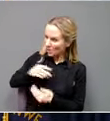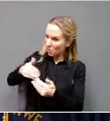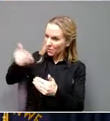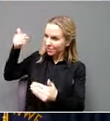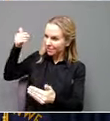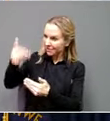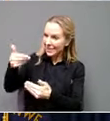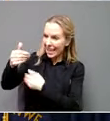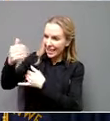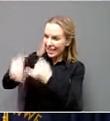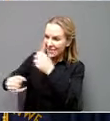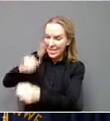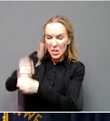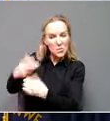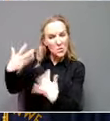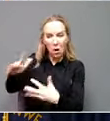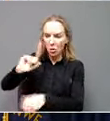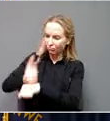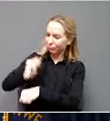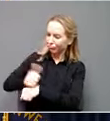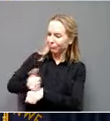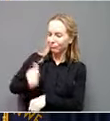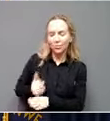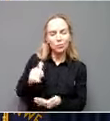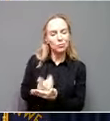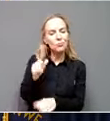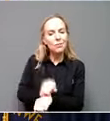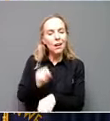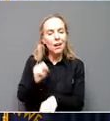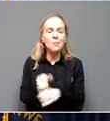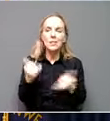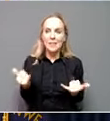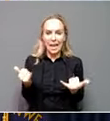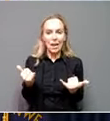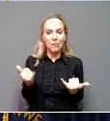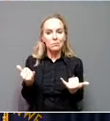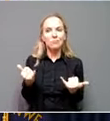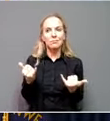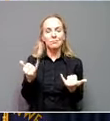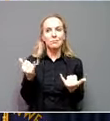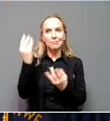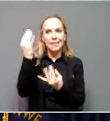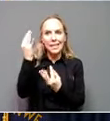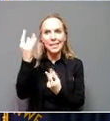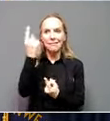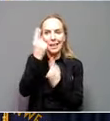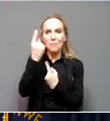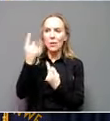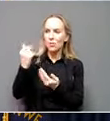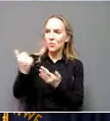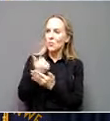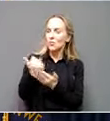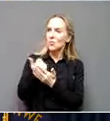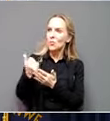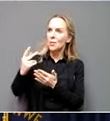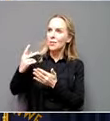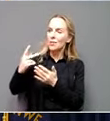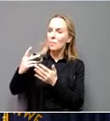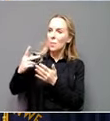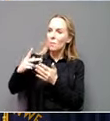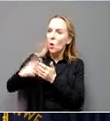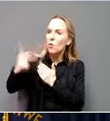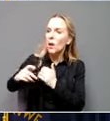12,000 plus new jobs. This is a time when we need to think differently and to launch new programs and to be as ambitious as we